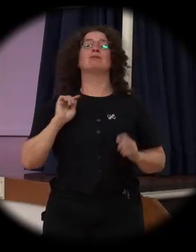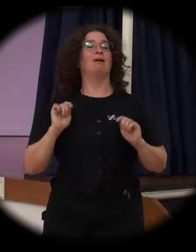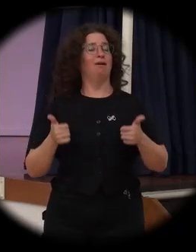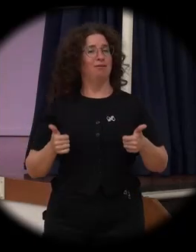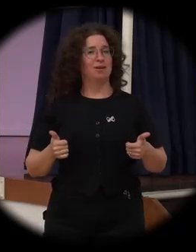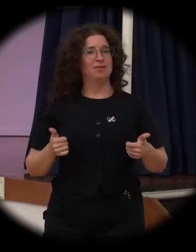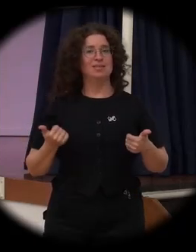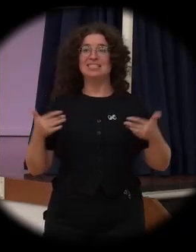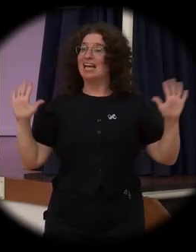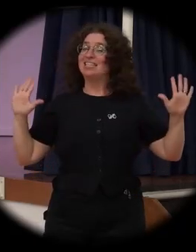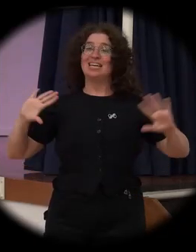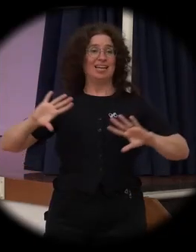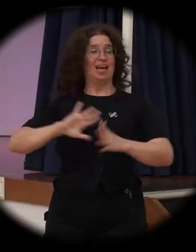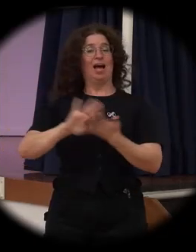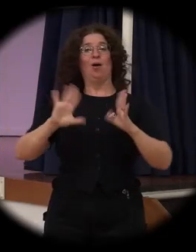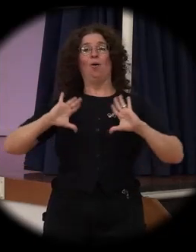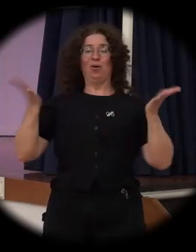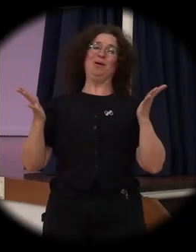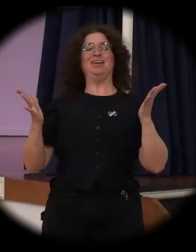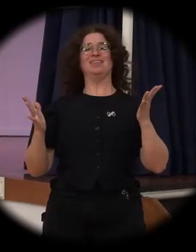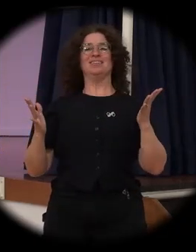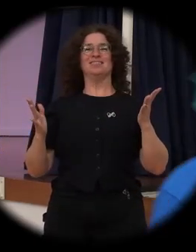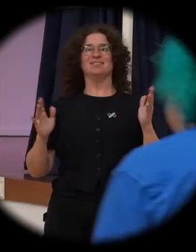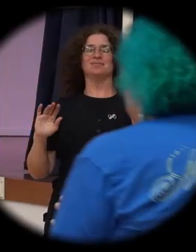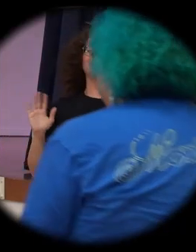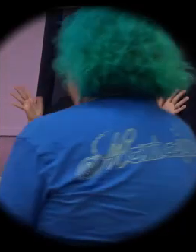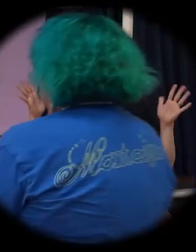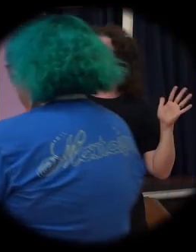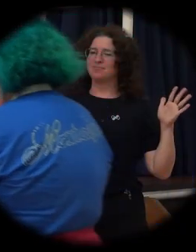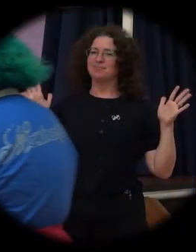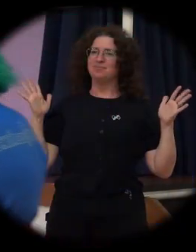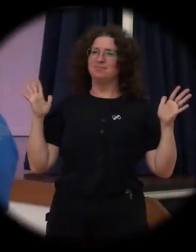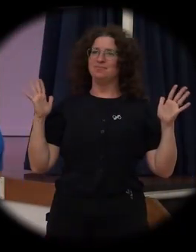because that's how we automate. Thank you very much.